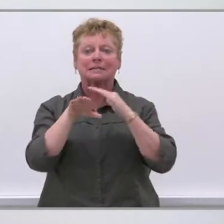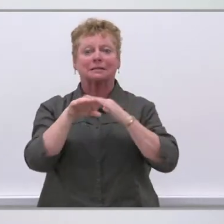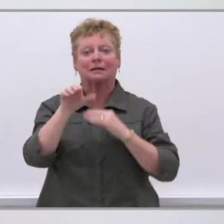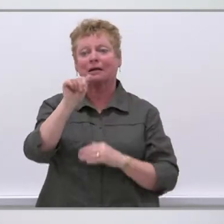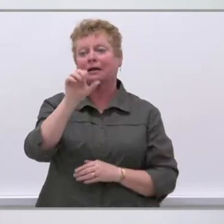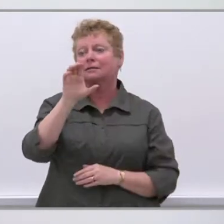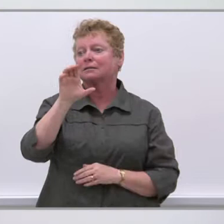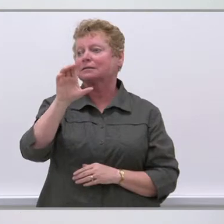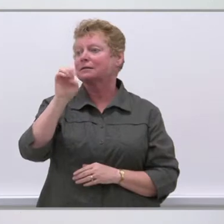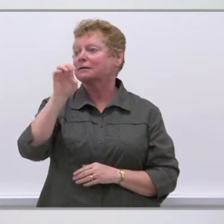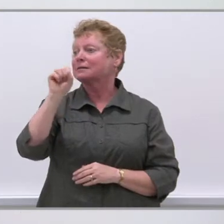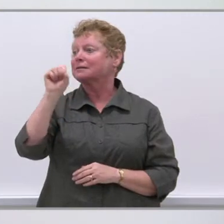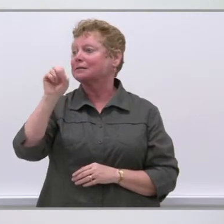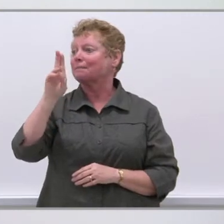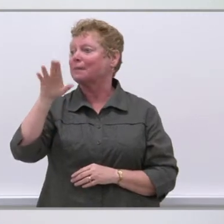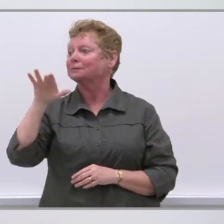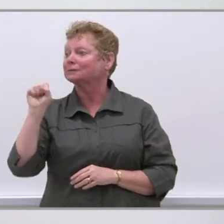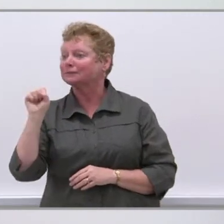that.